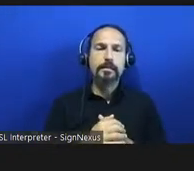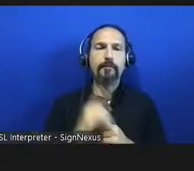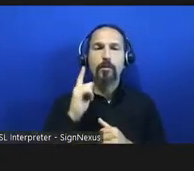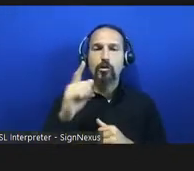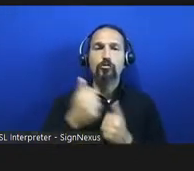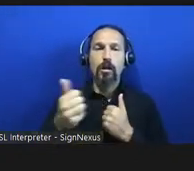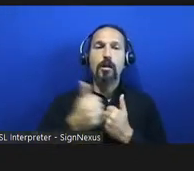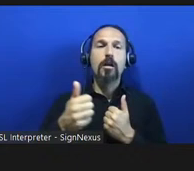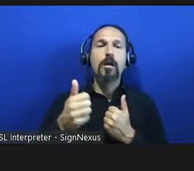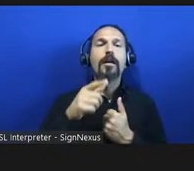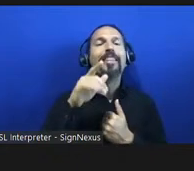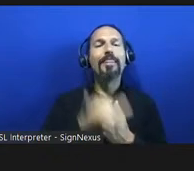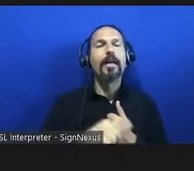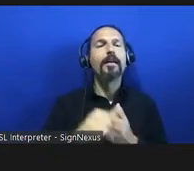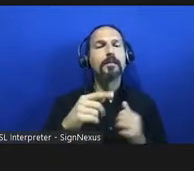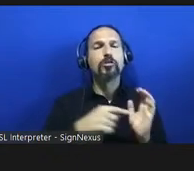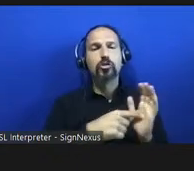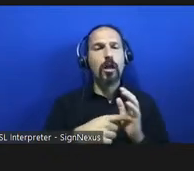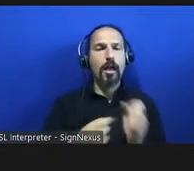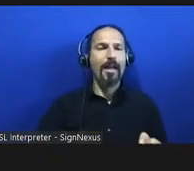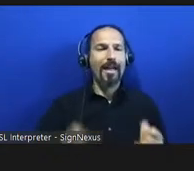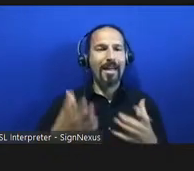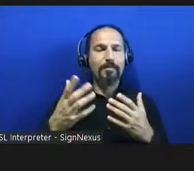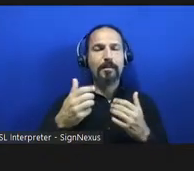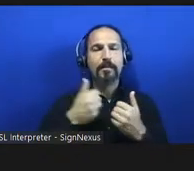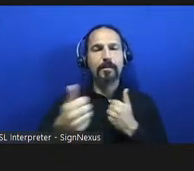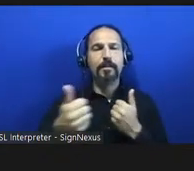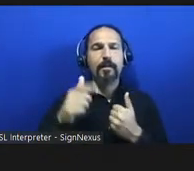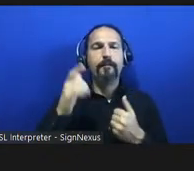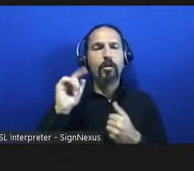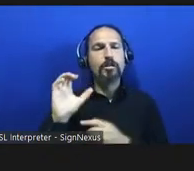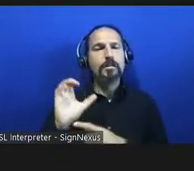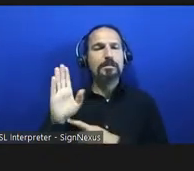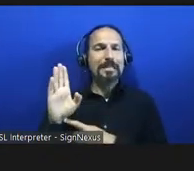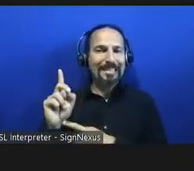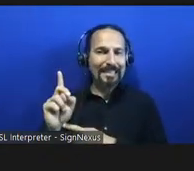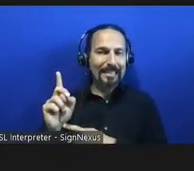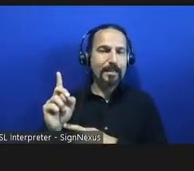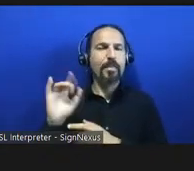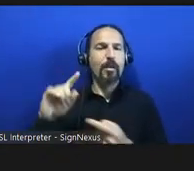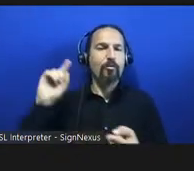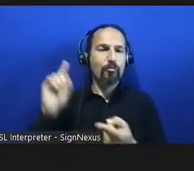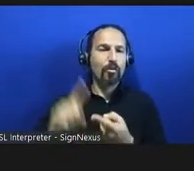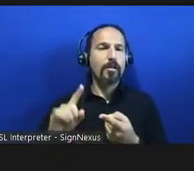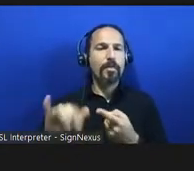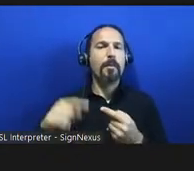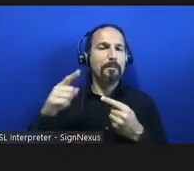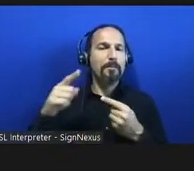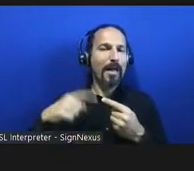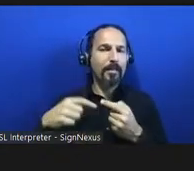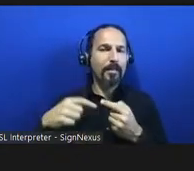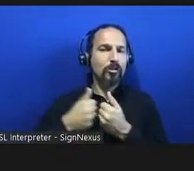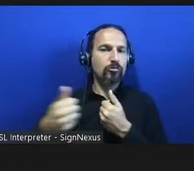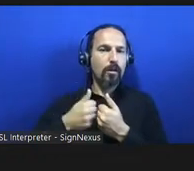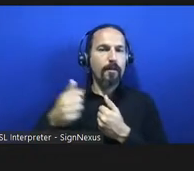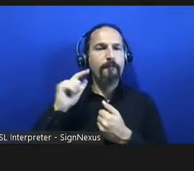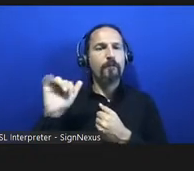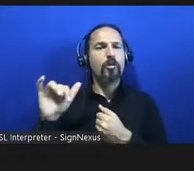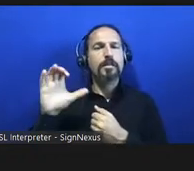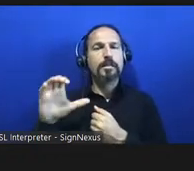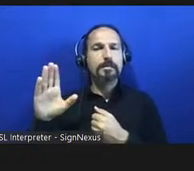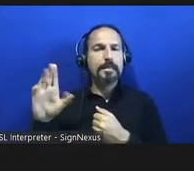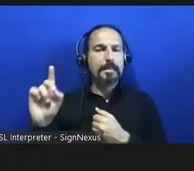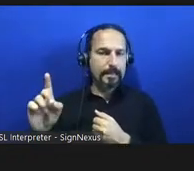all tolling scenarios reduce the number of vehicle entries into the Manhattan Central business district and reduced vehicle miles traveled in the Manhattan Central business